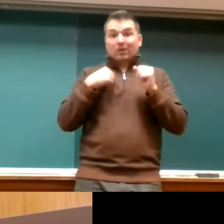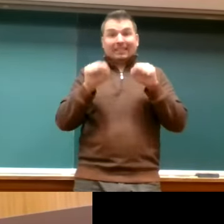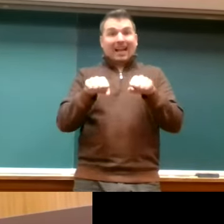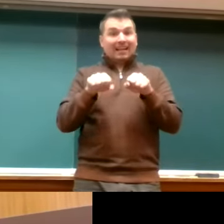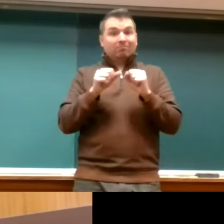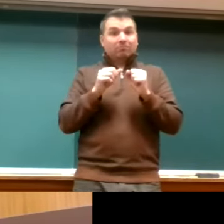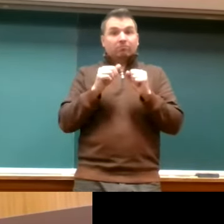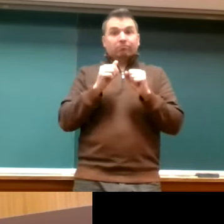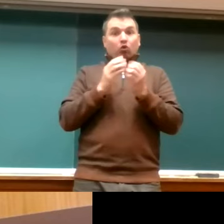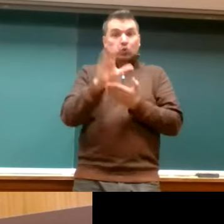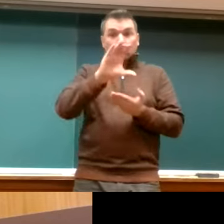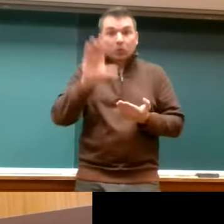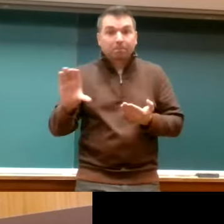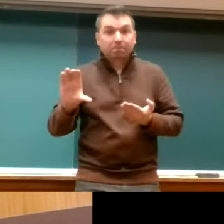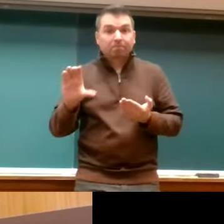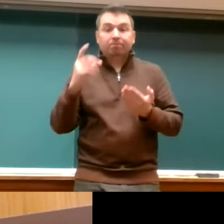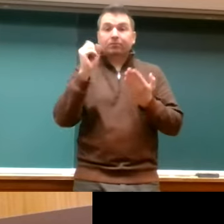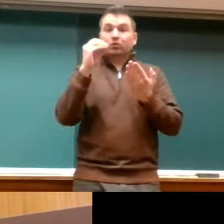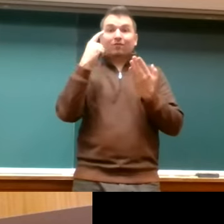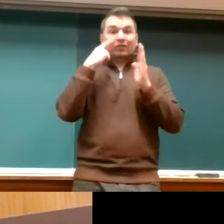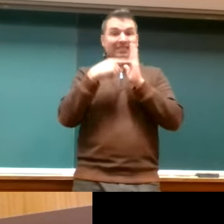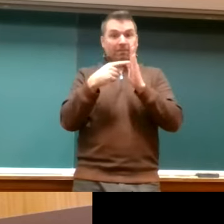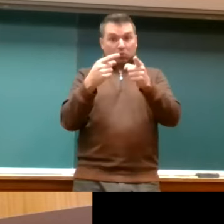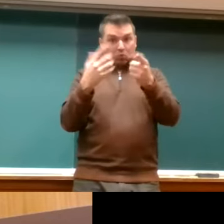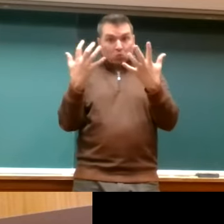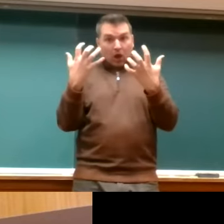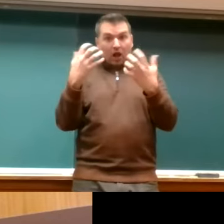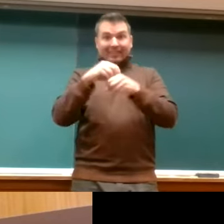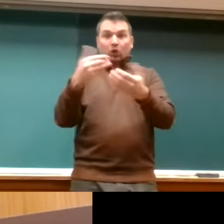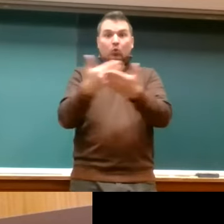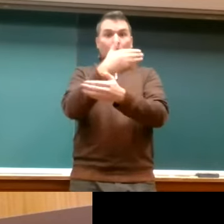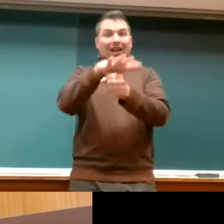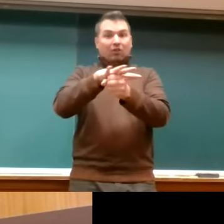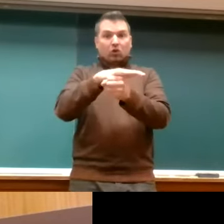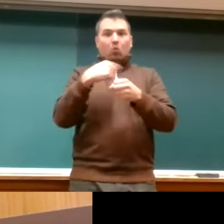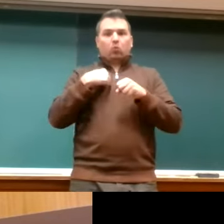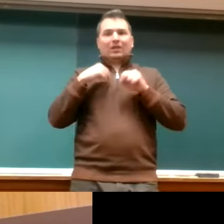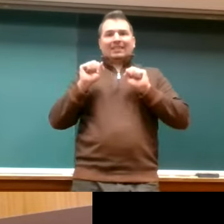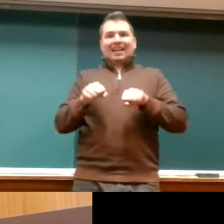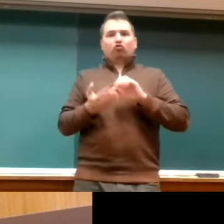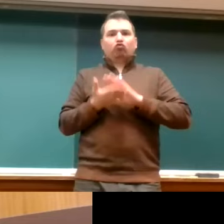start one there. We could run it first. So we go into communities. There's two ways we now sell this.